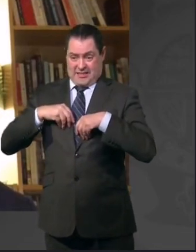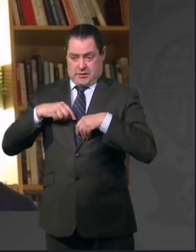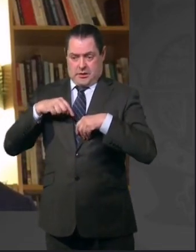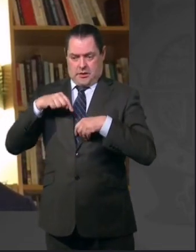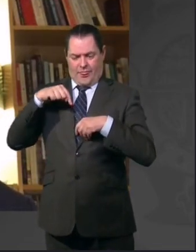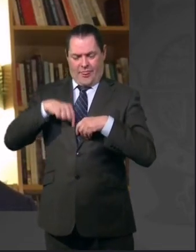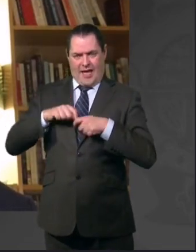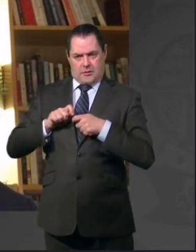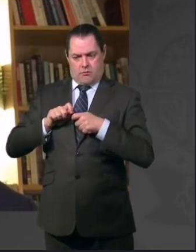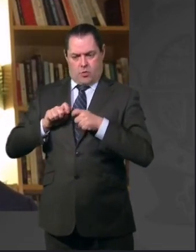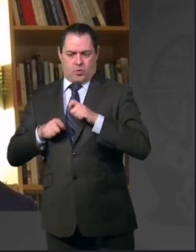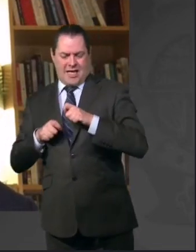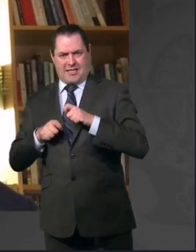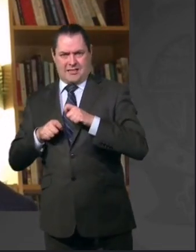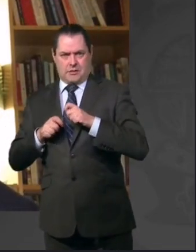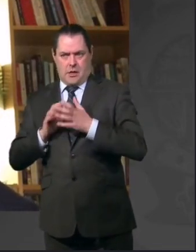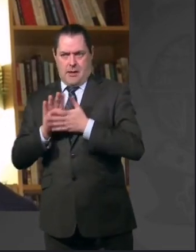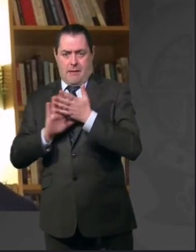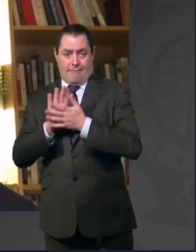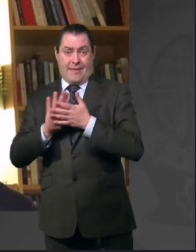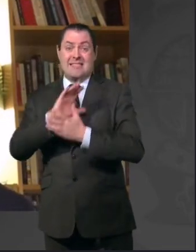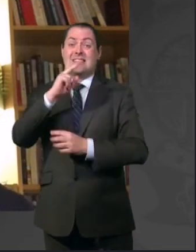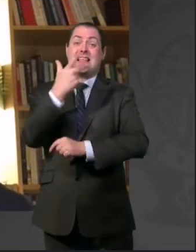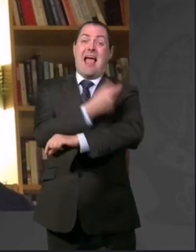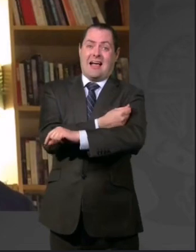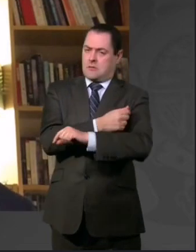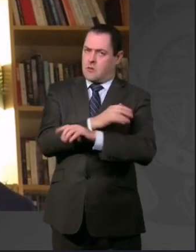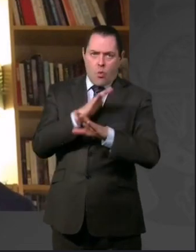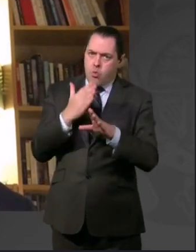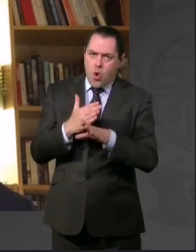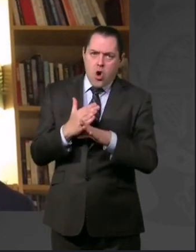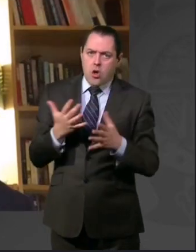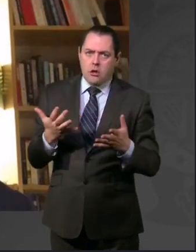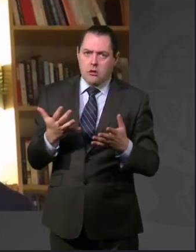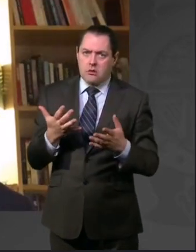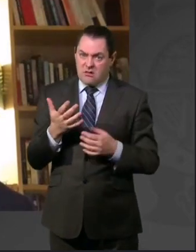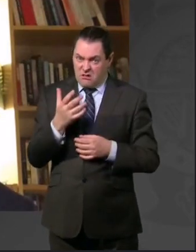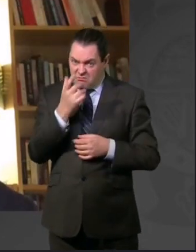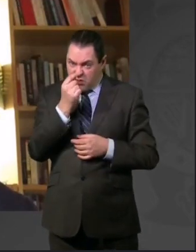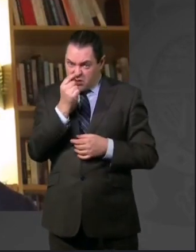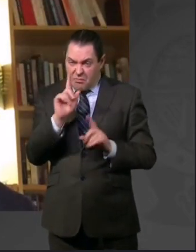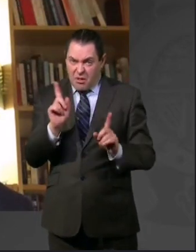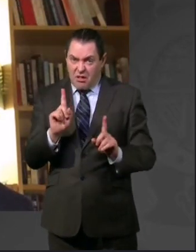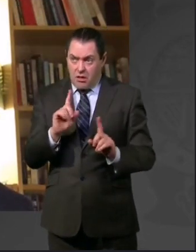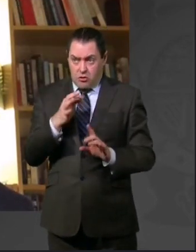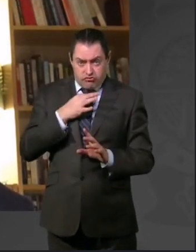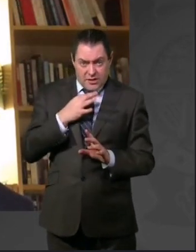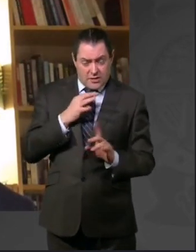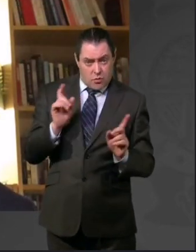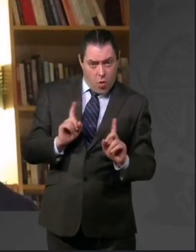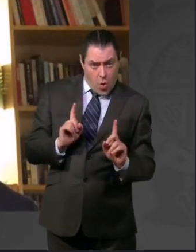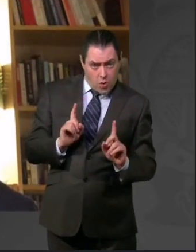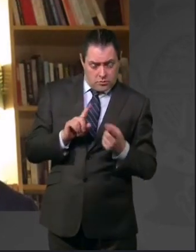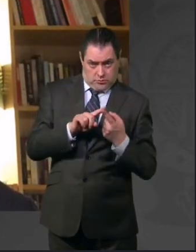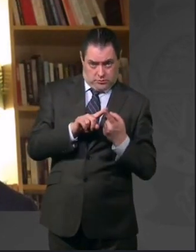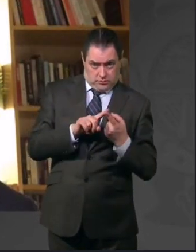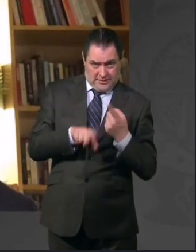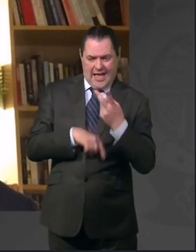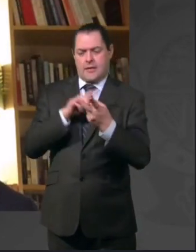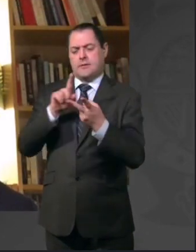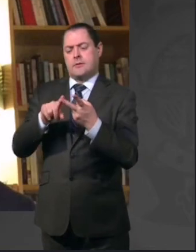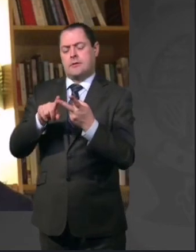about that? And a question to the Prime Minister. You mentioned businesses wanting to avoid the cycle of lockdowns and unlocking again.